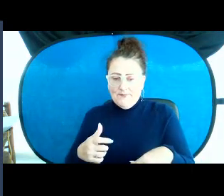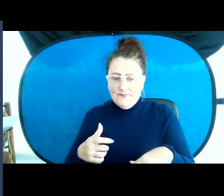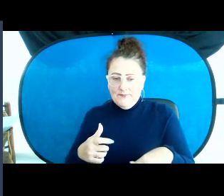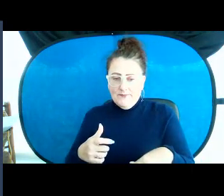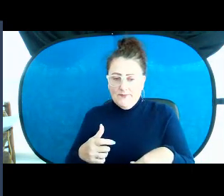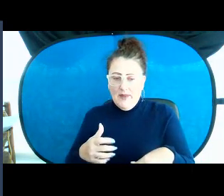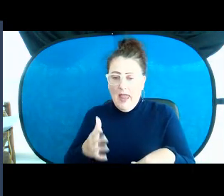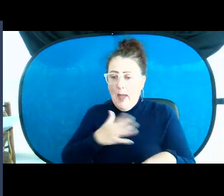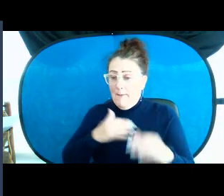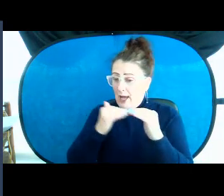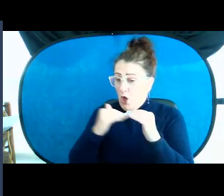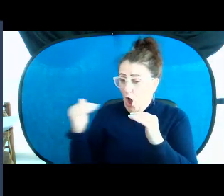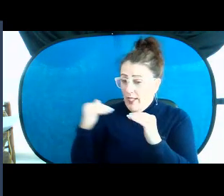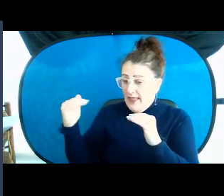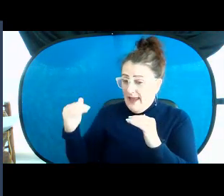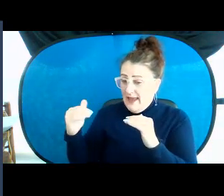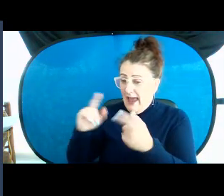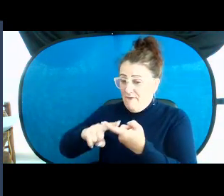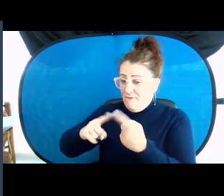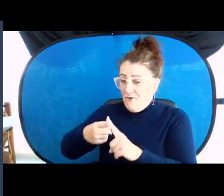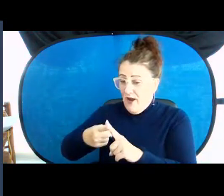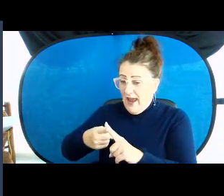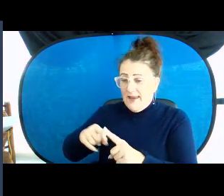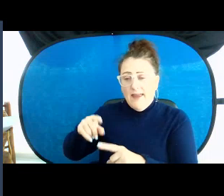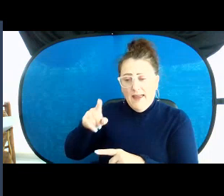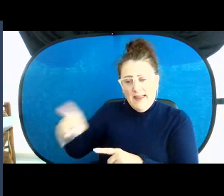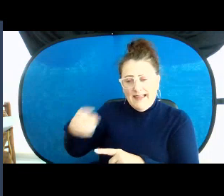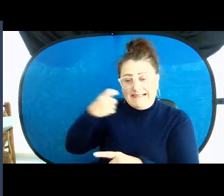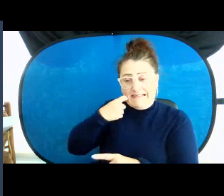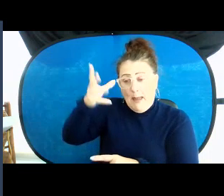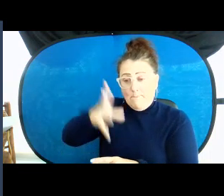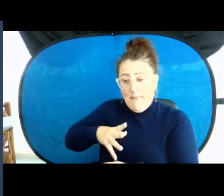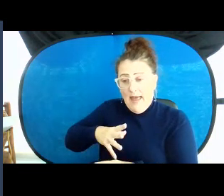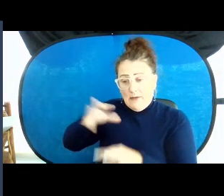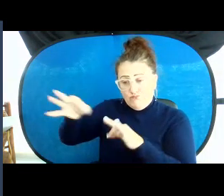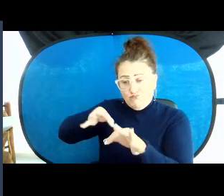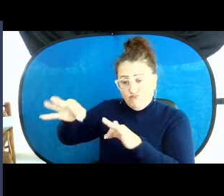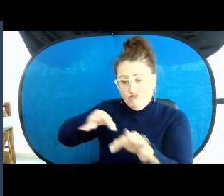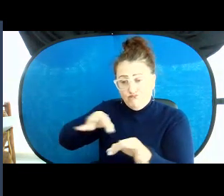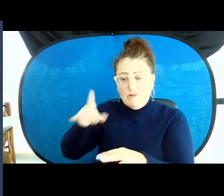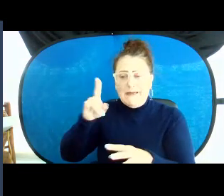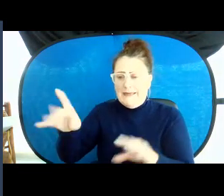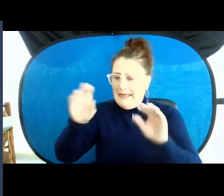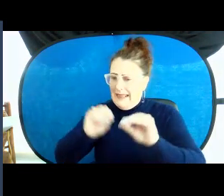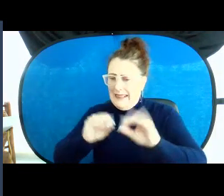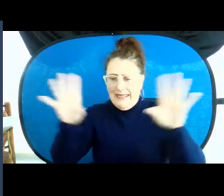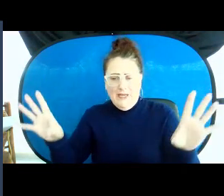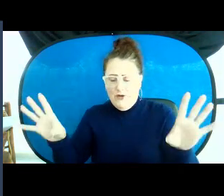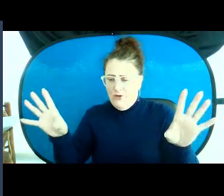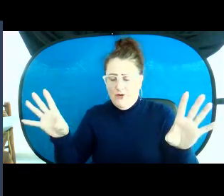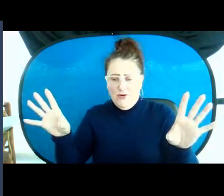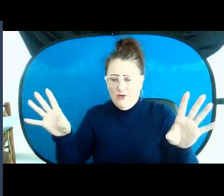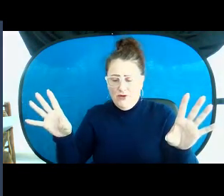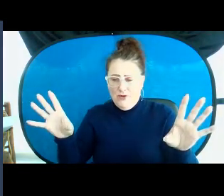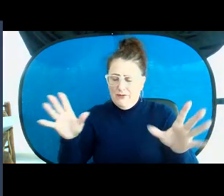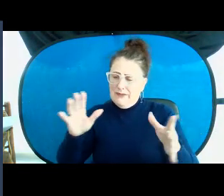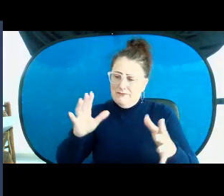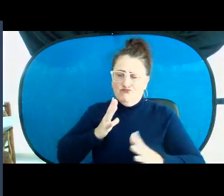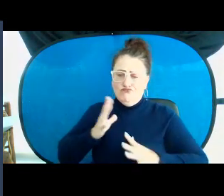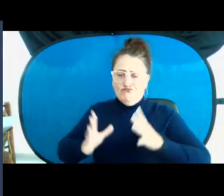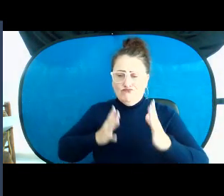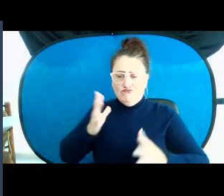and friend and Vice Mayor, Mr. Brownrigg, articulated very elegantly